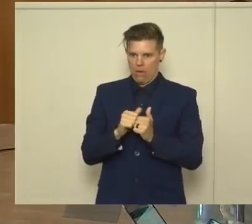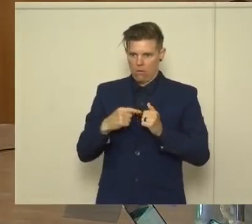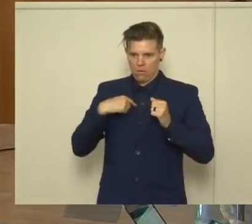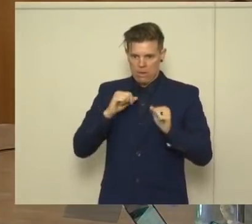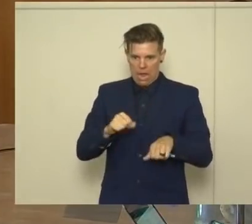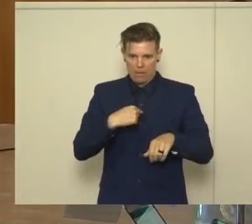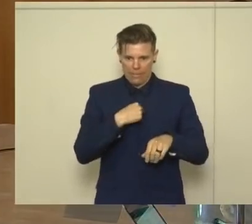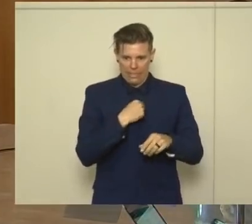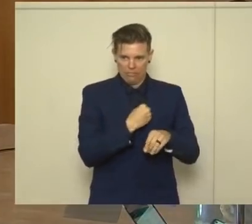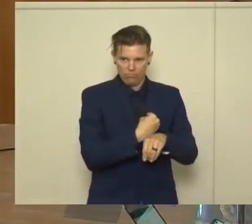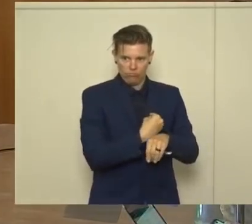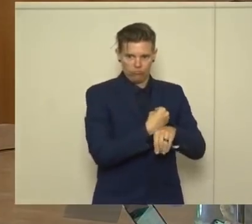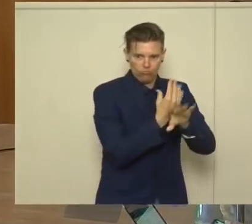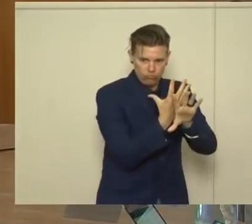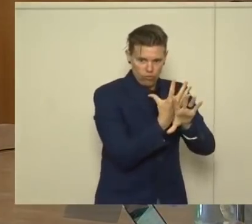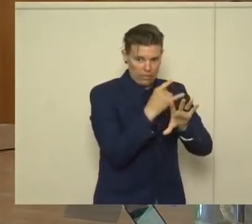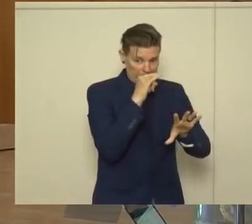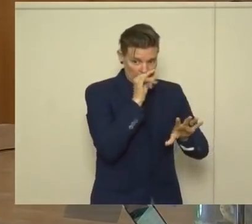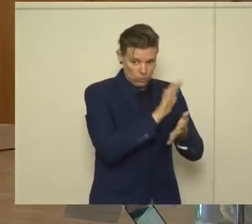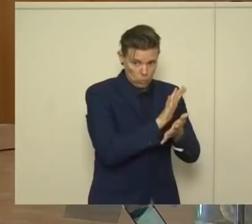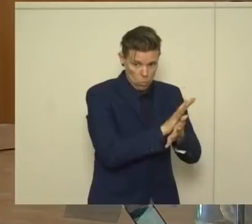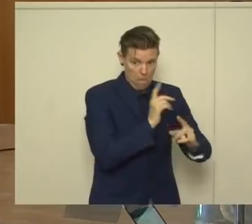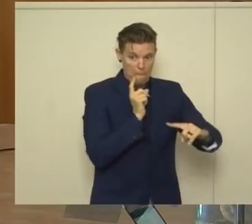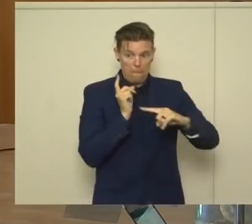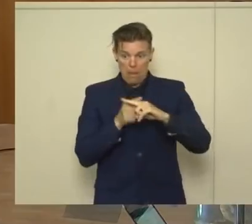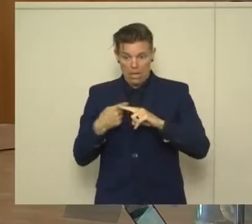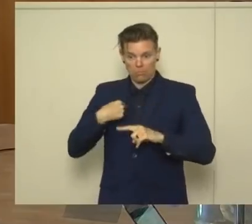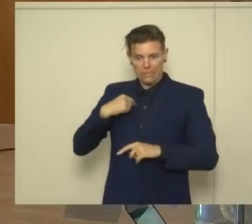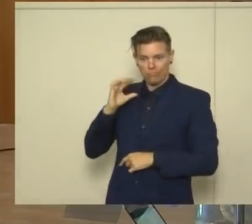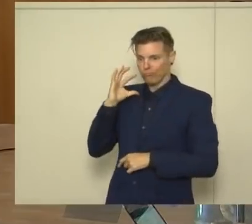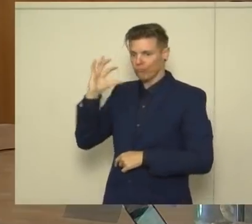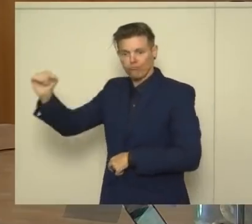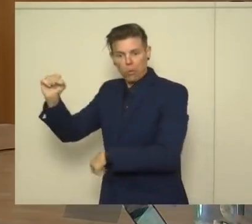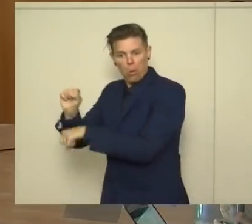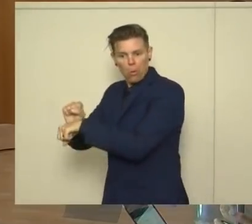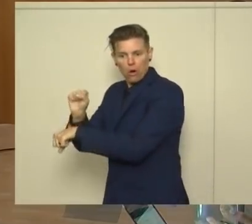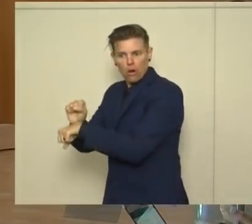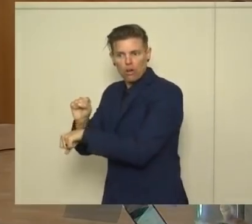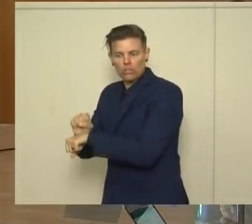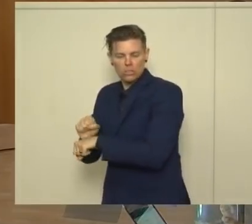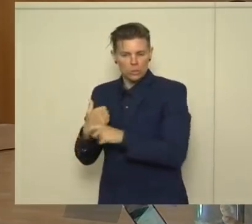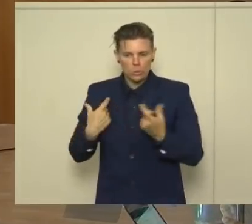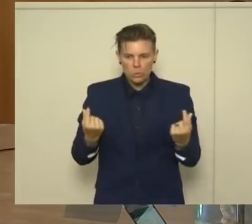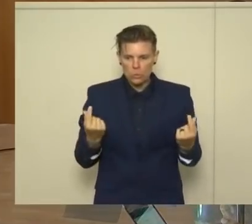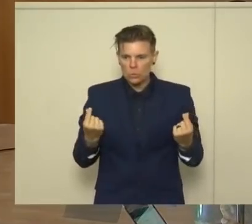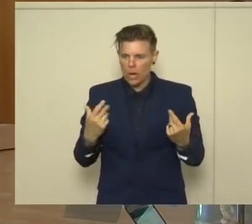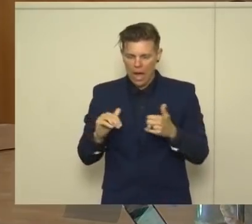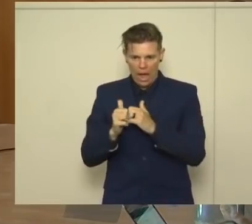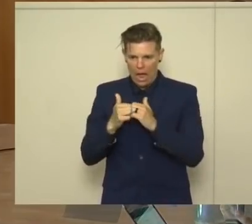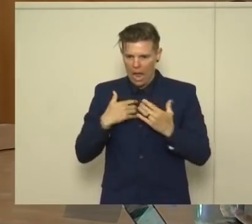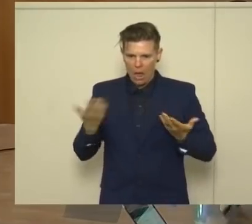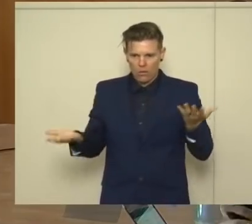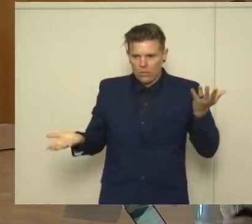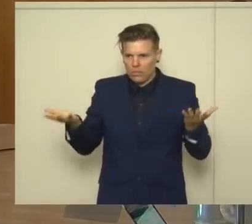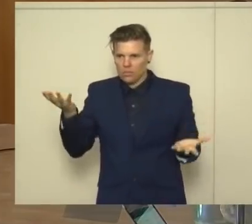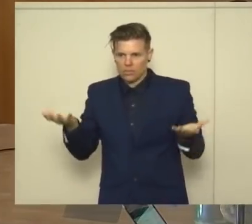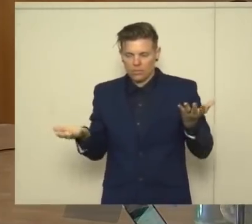watch their kids learn. I'm wondering at all, even though these districts are allowed to make this decision, do